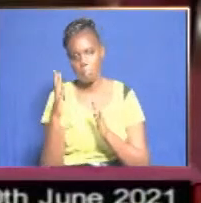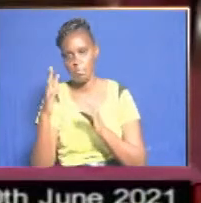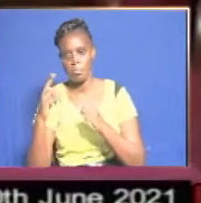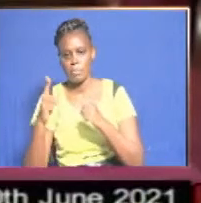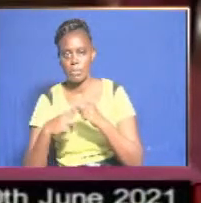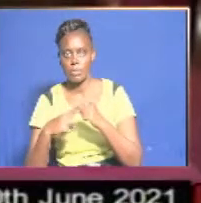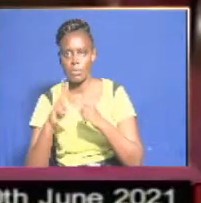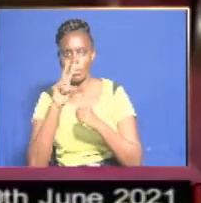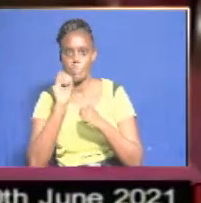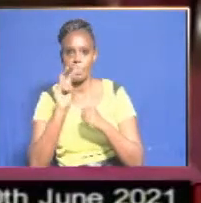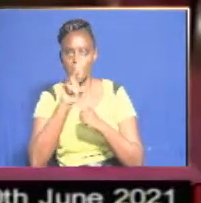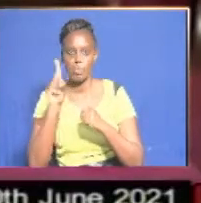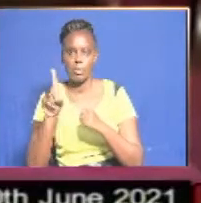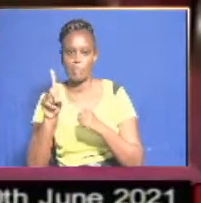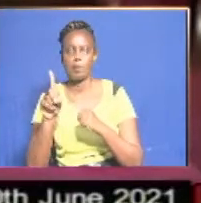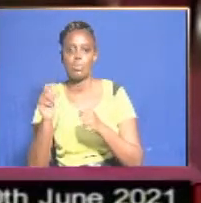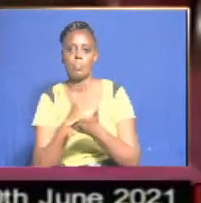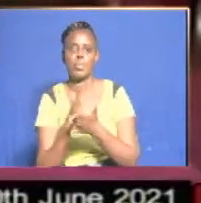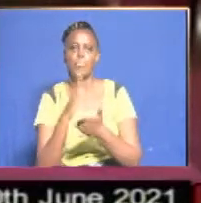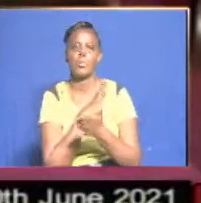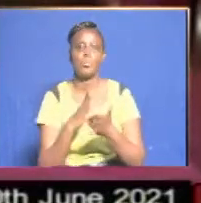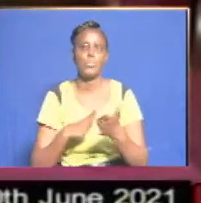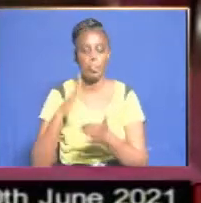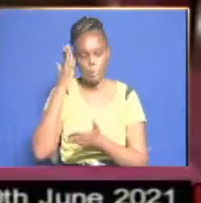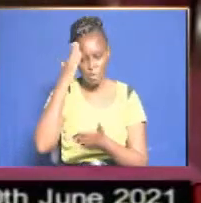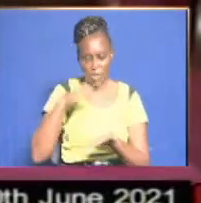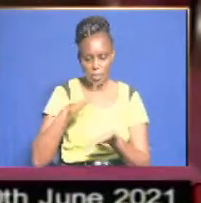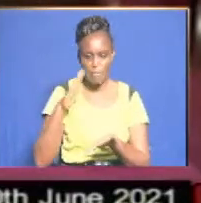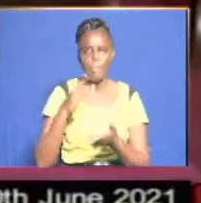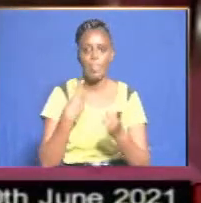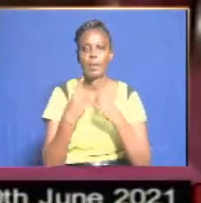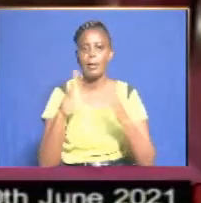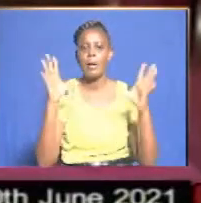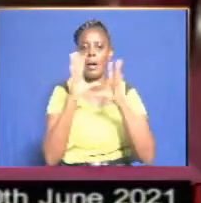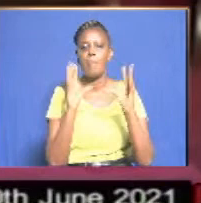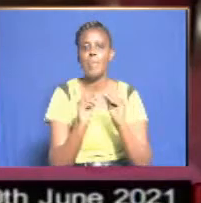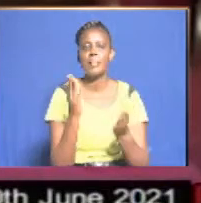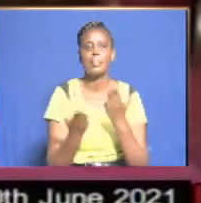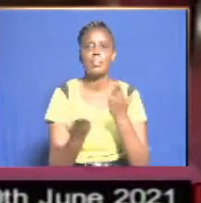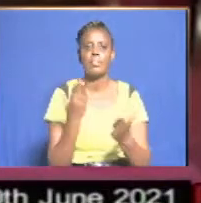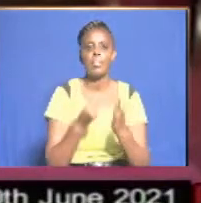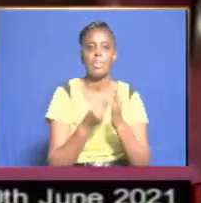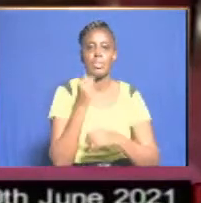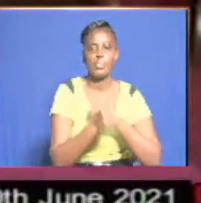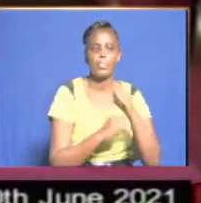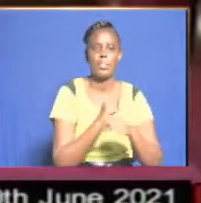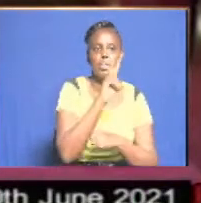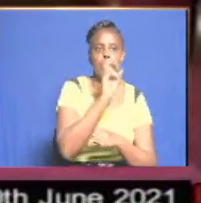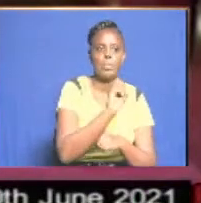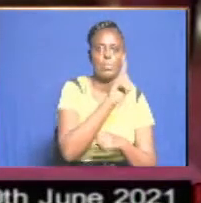2021. It allowed departmental committees to consider and discuss the budget estimates for the financial year